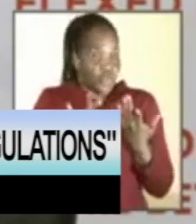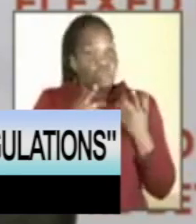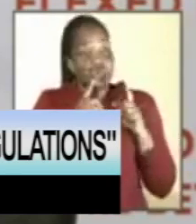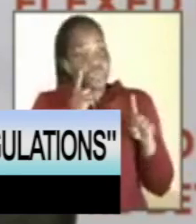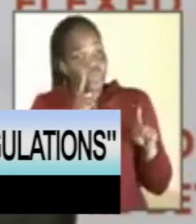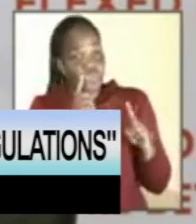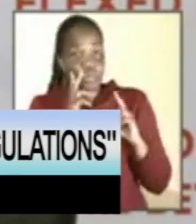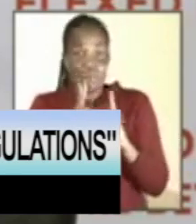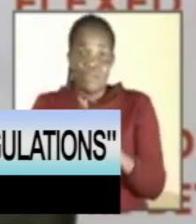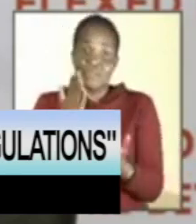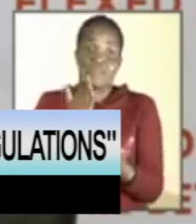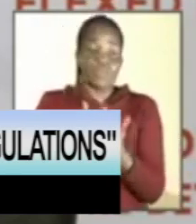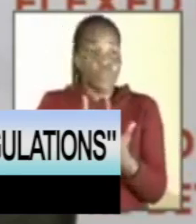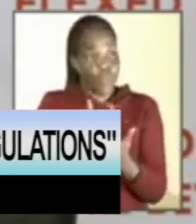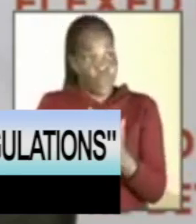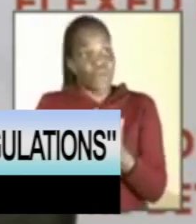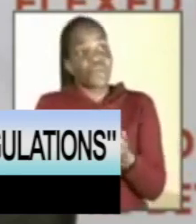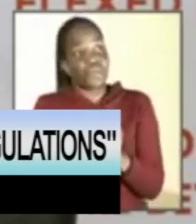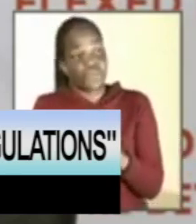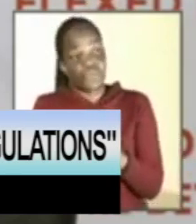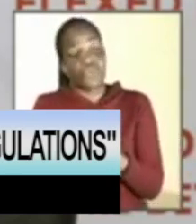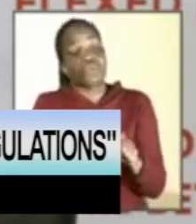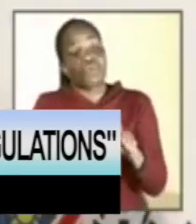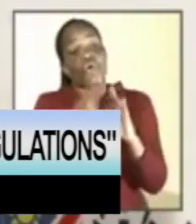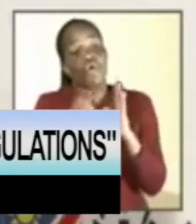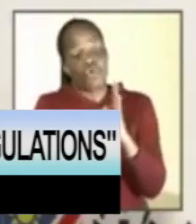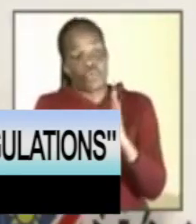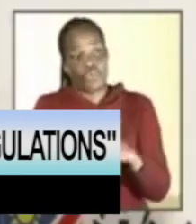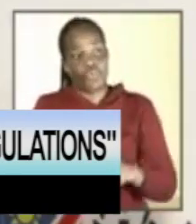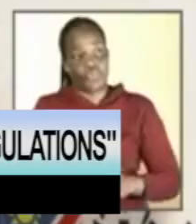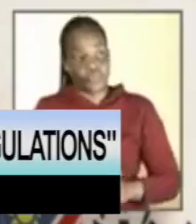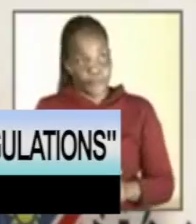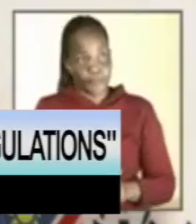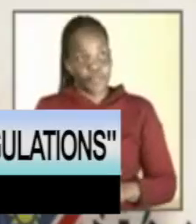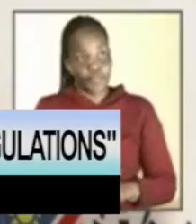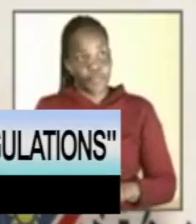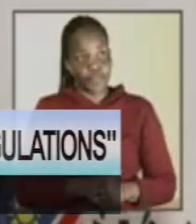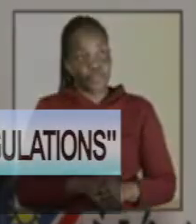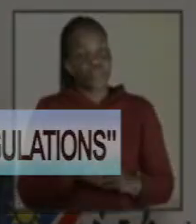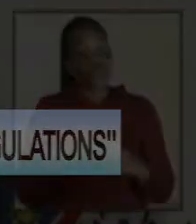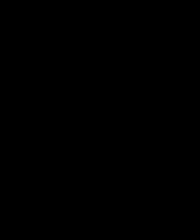people really adhering to these measures and regulations. And that is our hope.